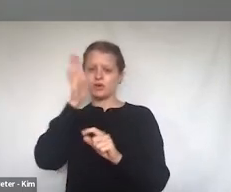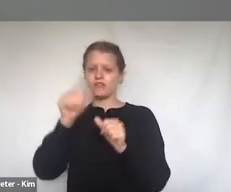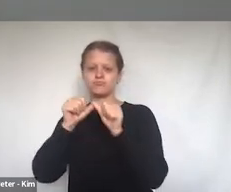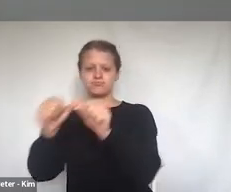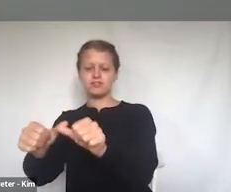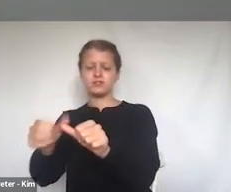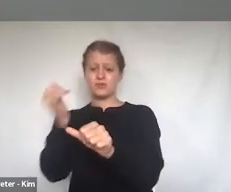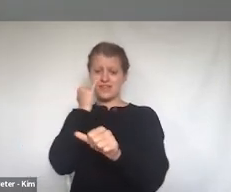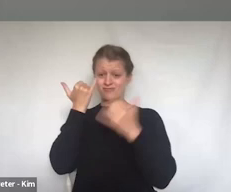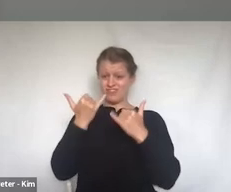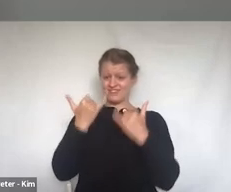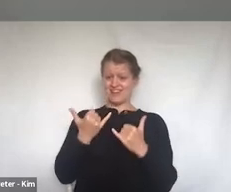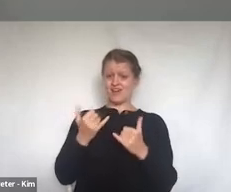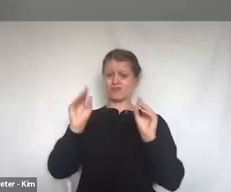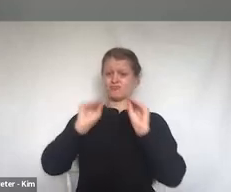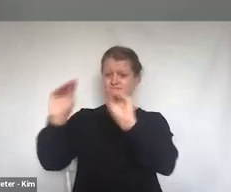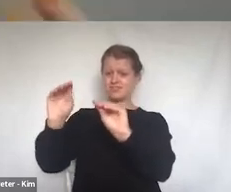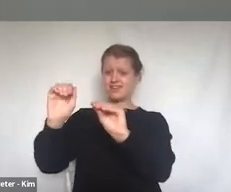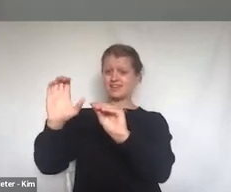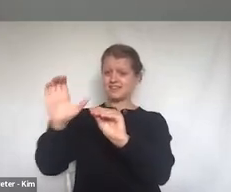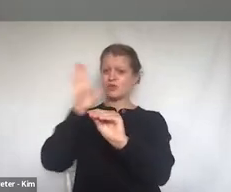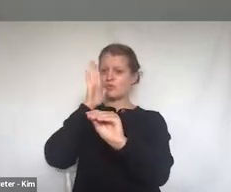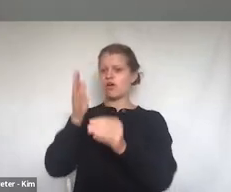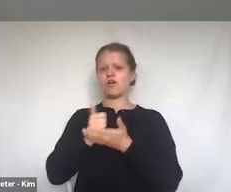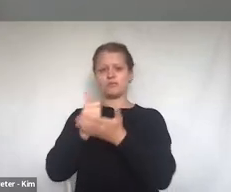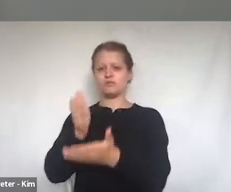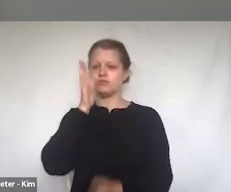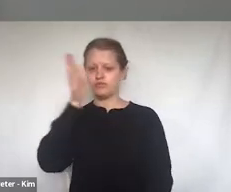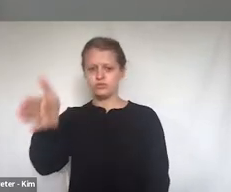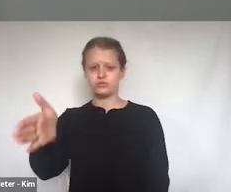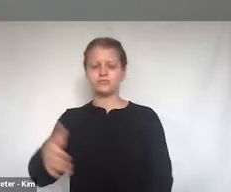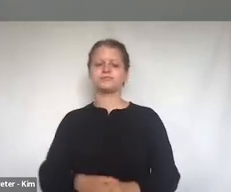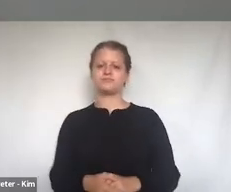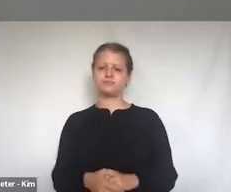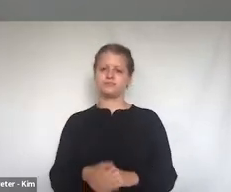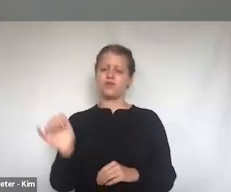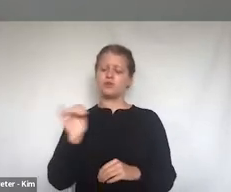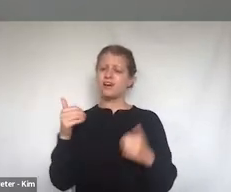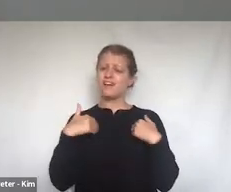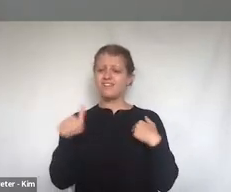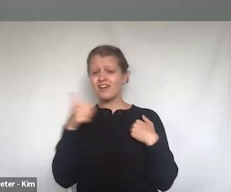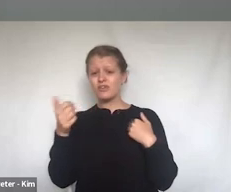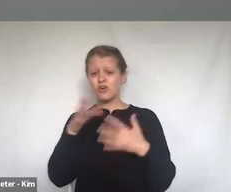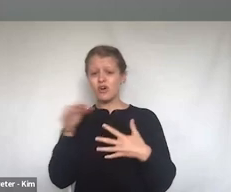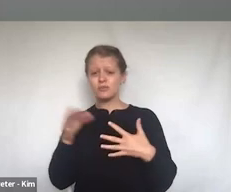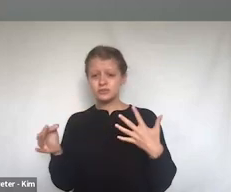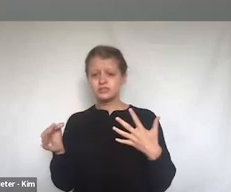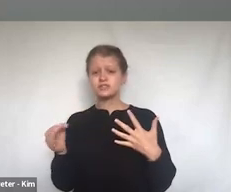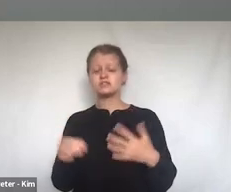into the future. There's also some other, you know, less expensive or maybe more accessible things that you can do as